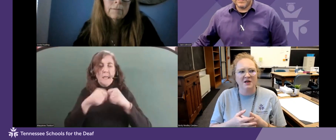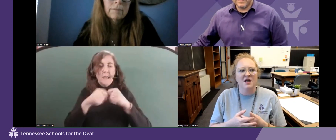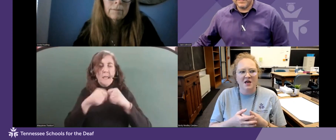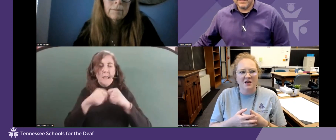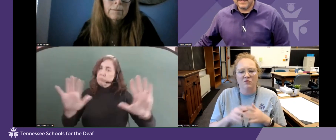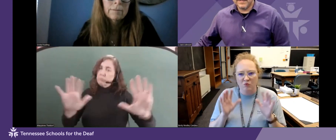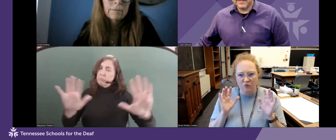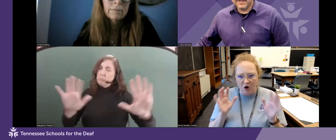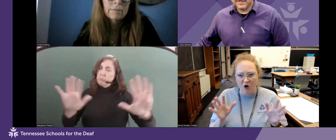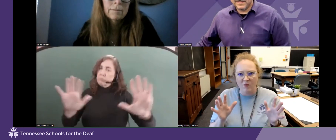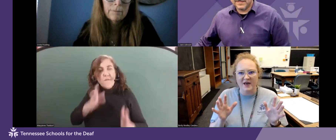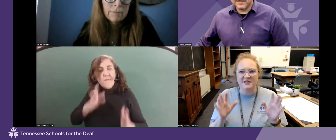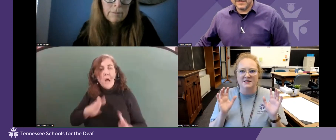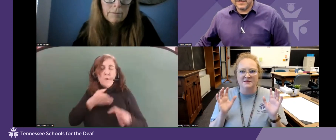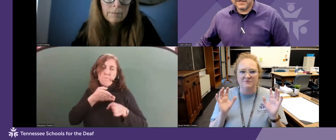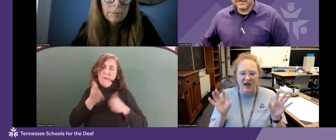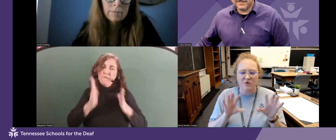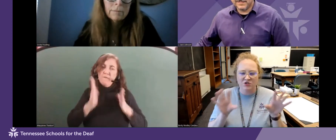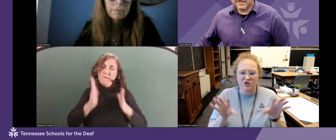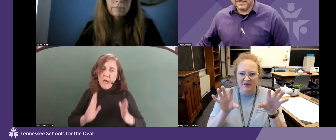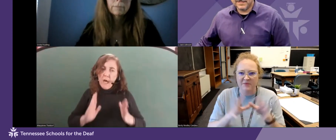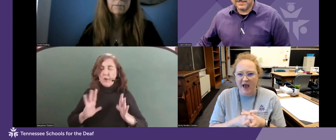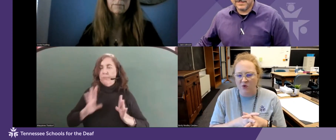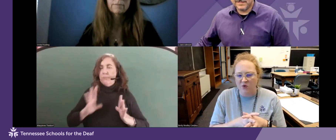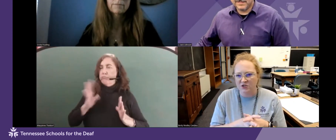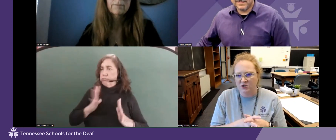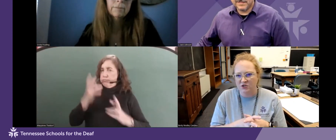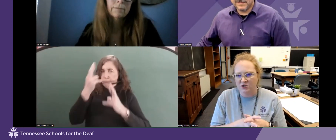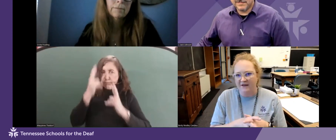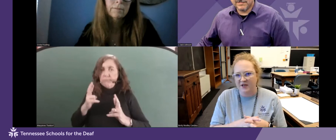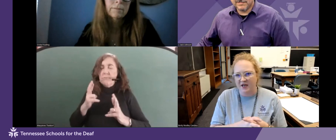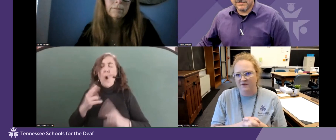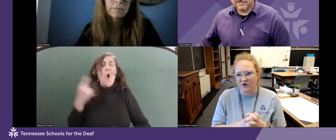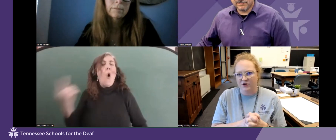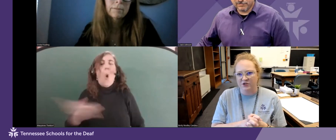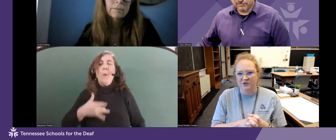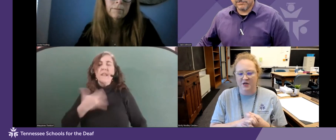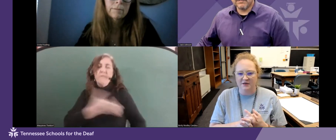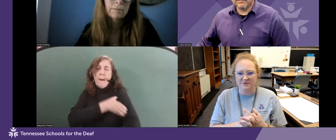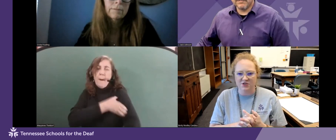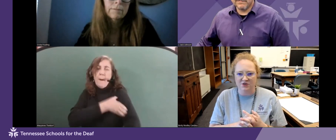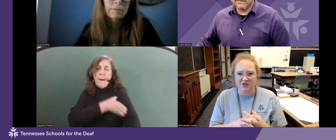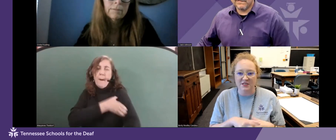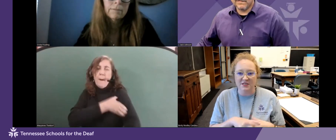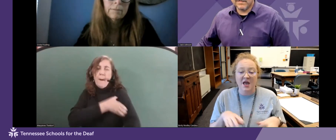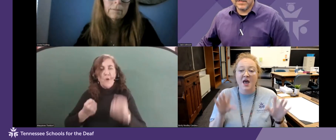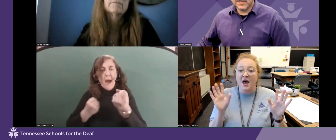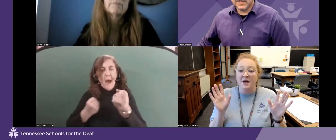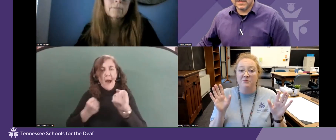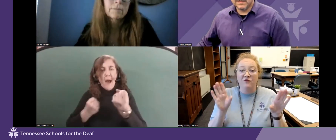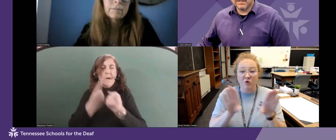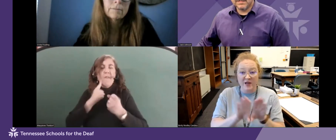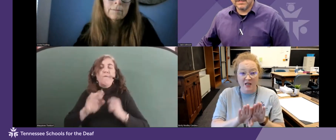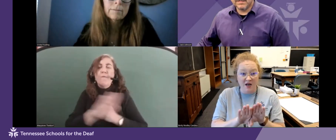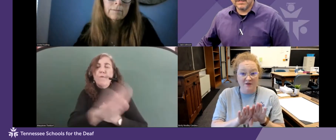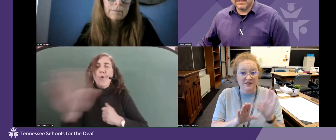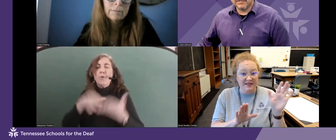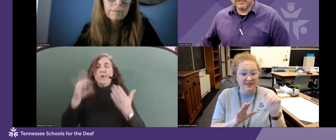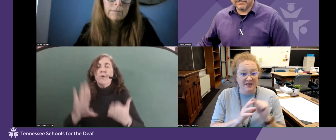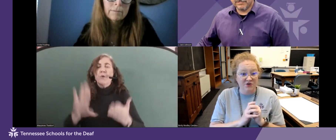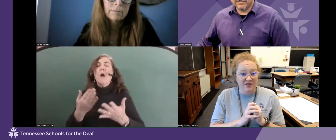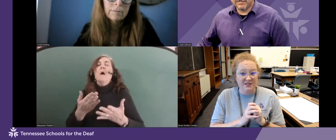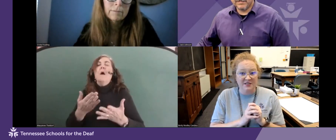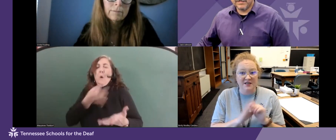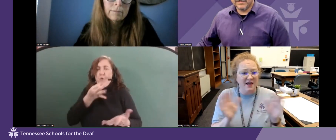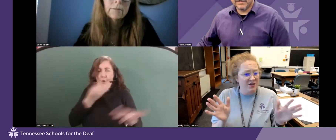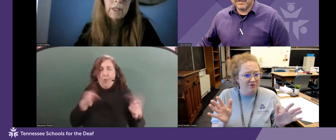but always I want you to be empowered to advocate for your students. Before we close, thanks